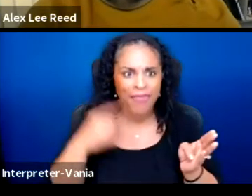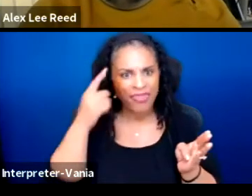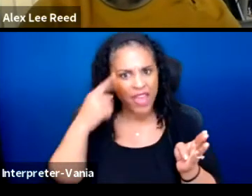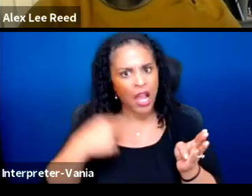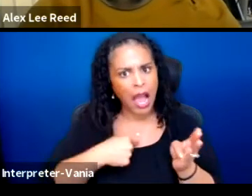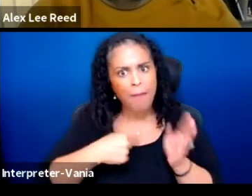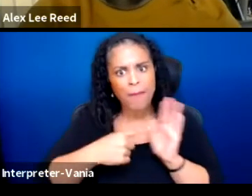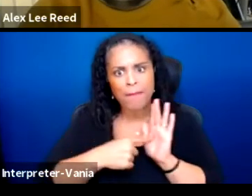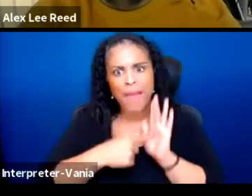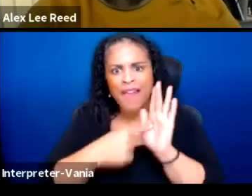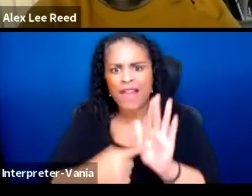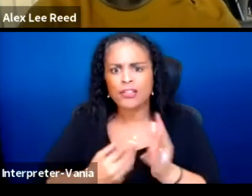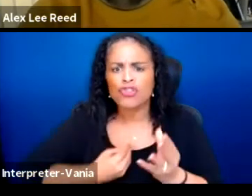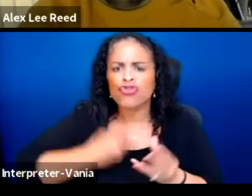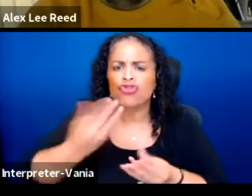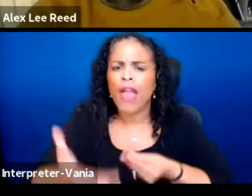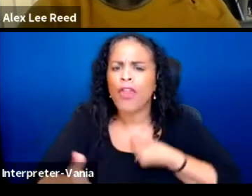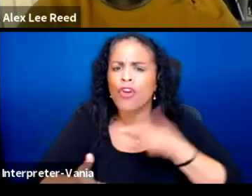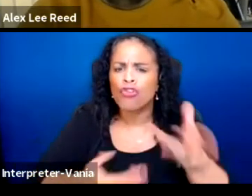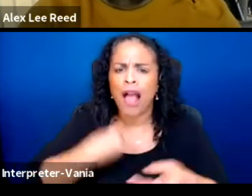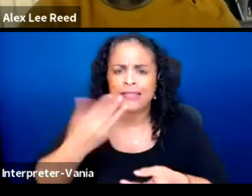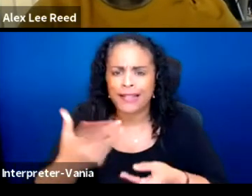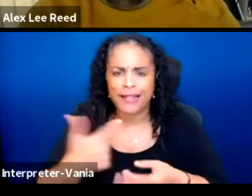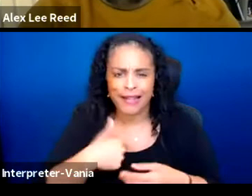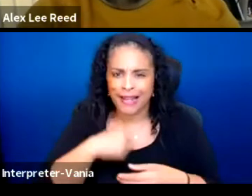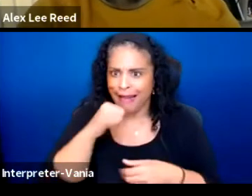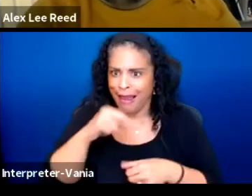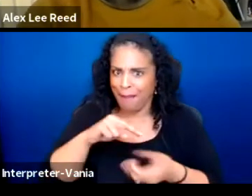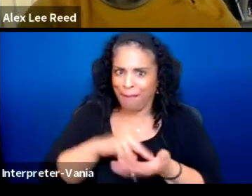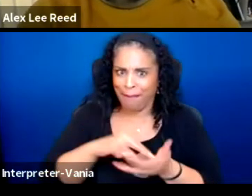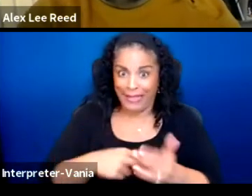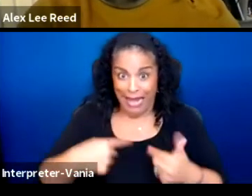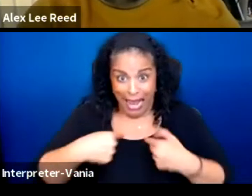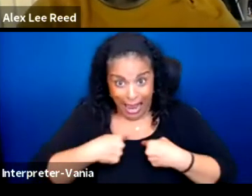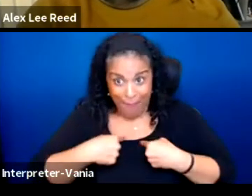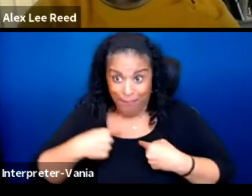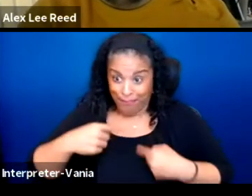generosity. I don't think I'm naturally a generous person.